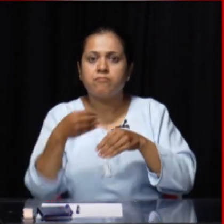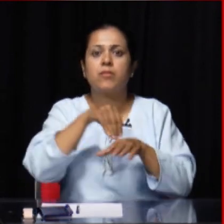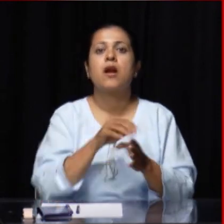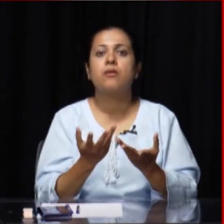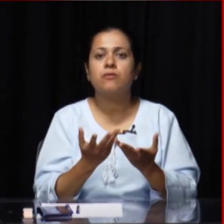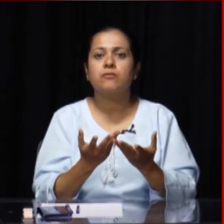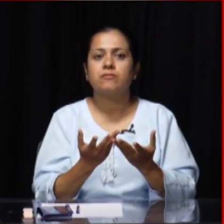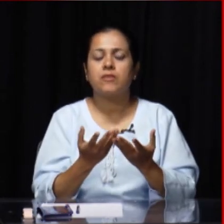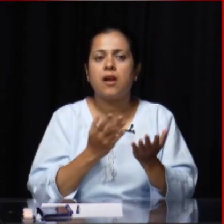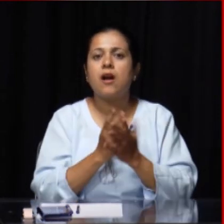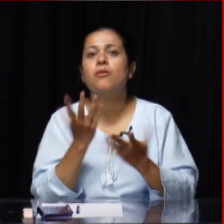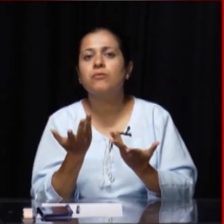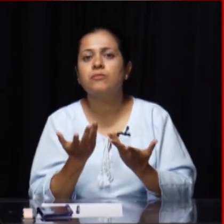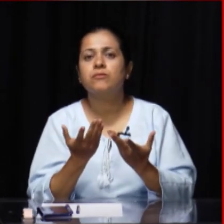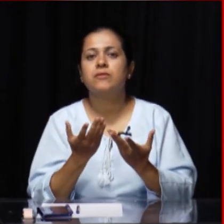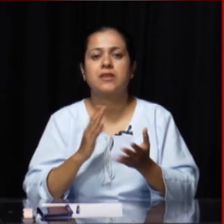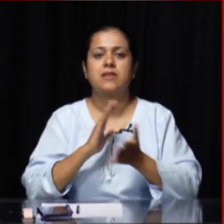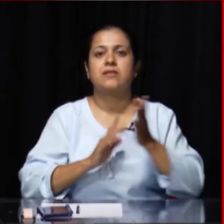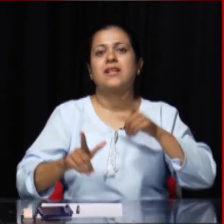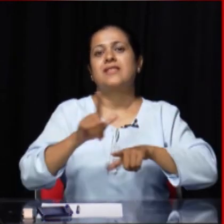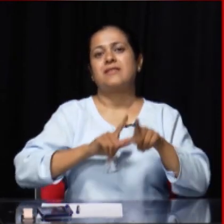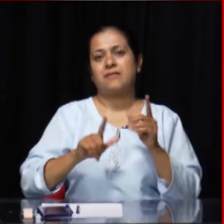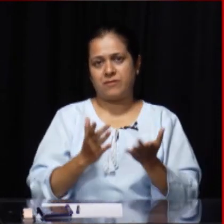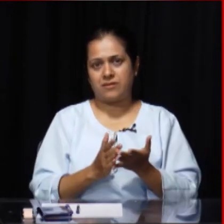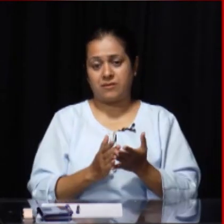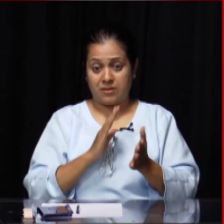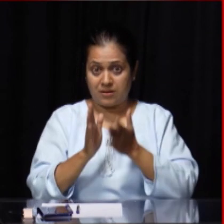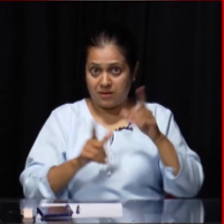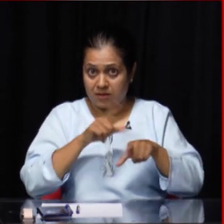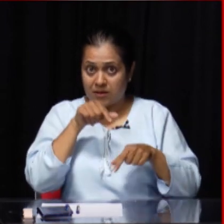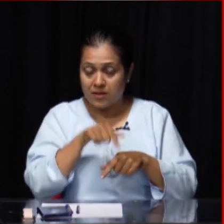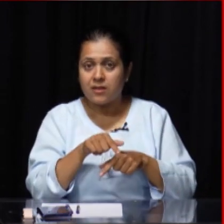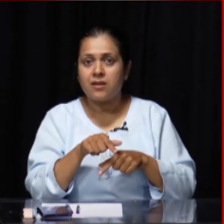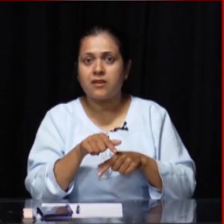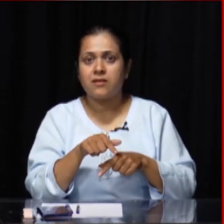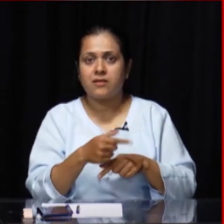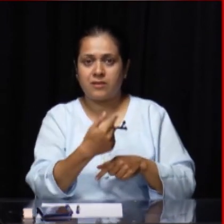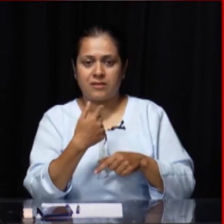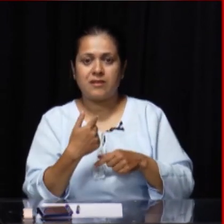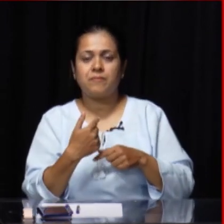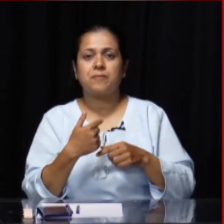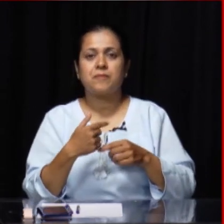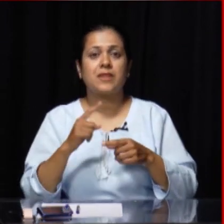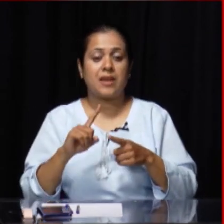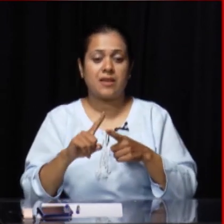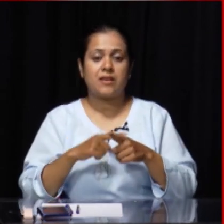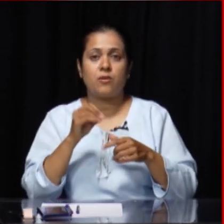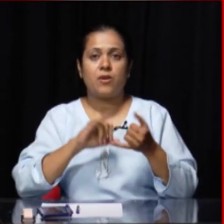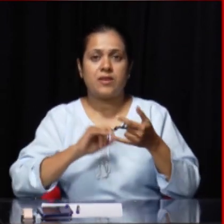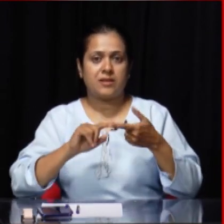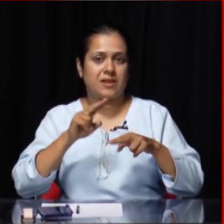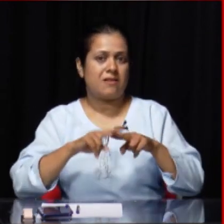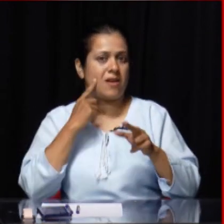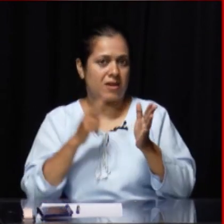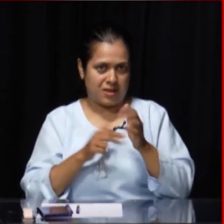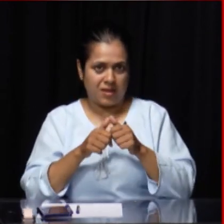medium? Medium is sign language. So when we say sign language, here is Josefina, who, now